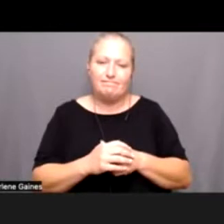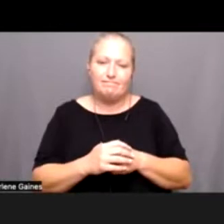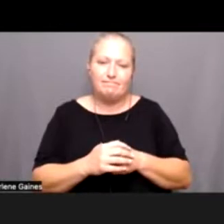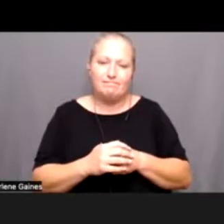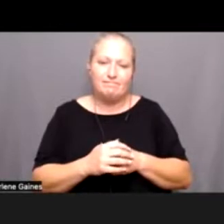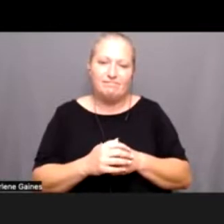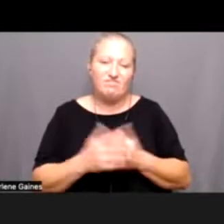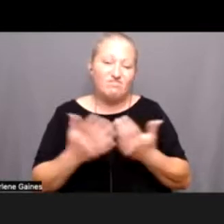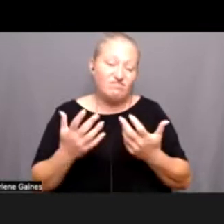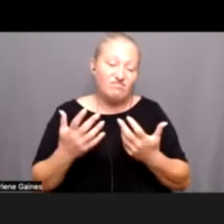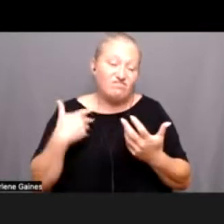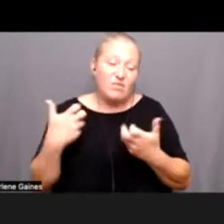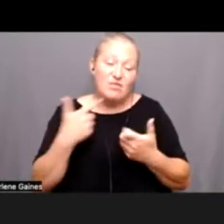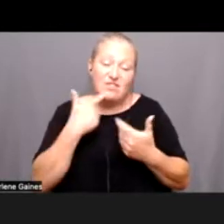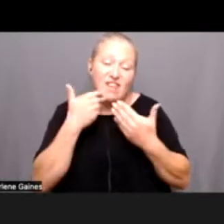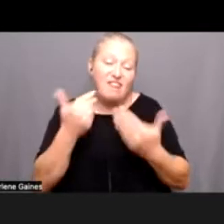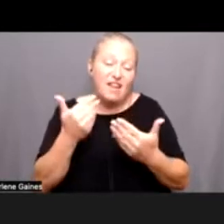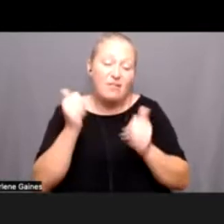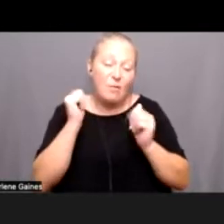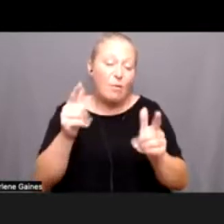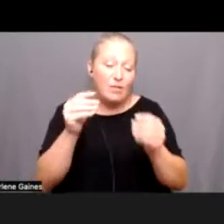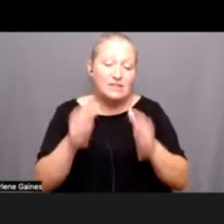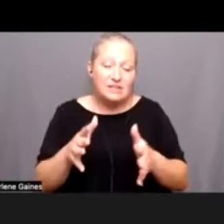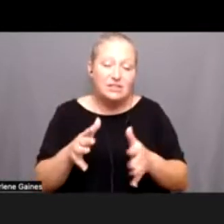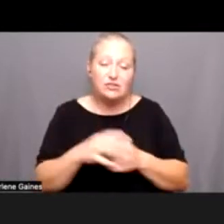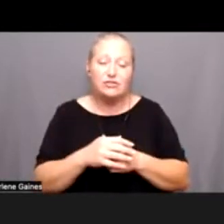I just want to say thank you to all of our teachers.